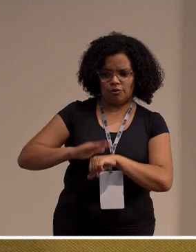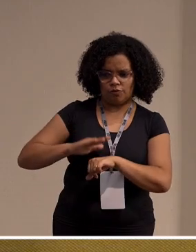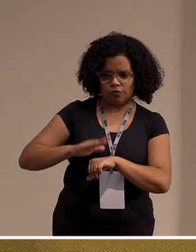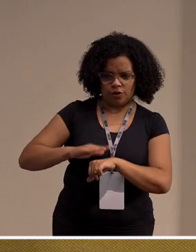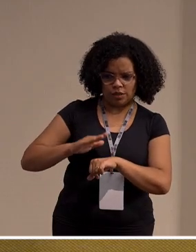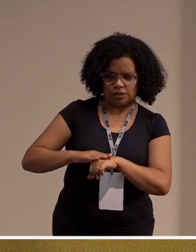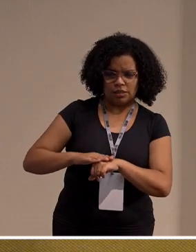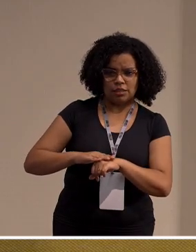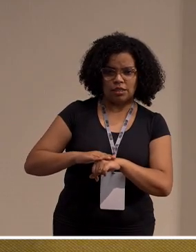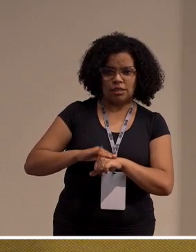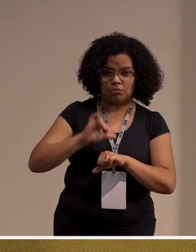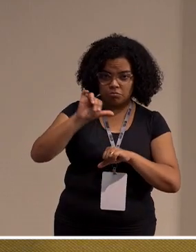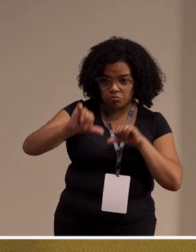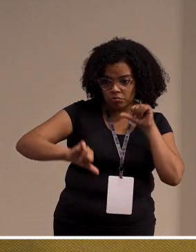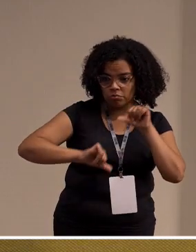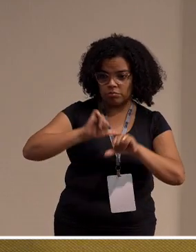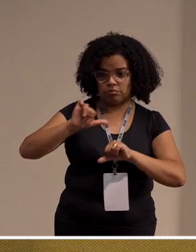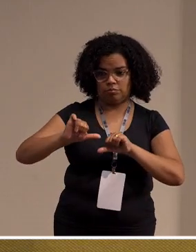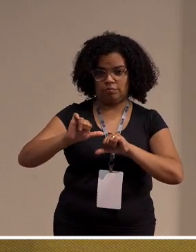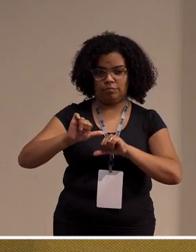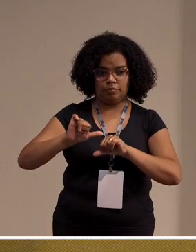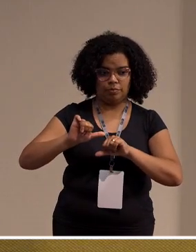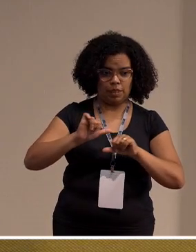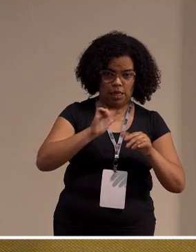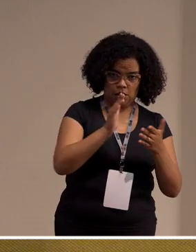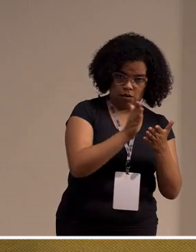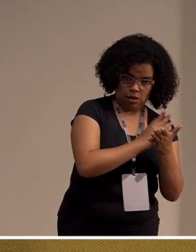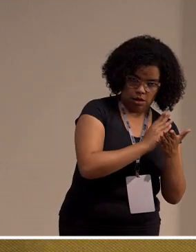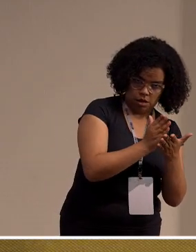We haven't had an offer for it yet, but I remain hopeful.